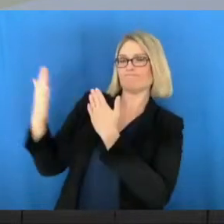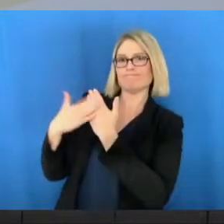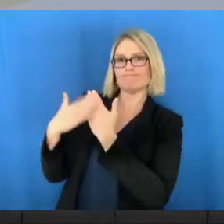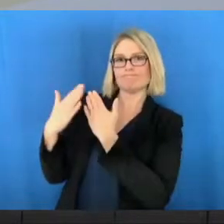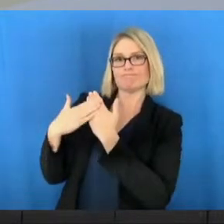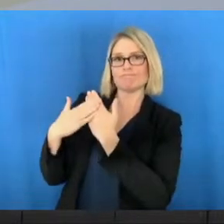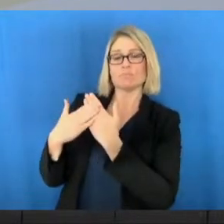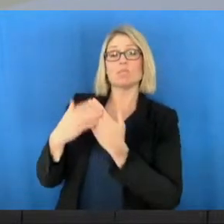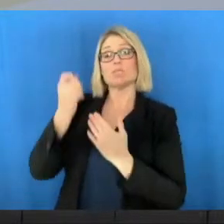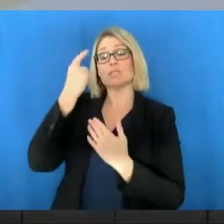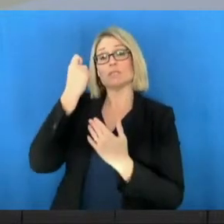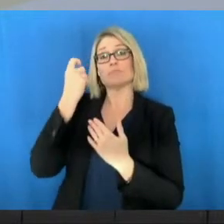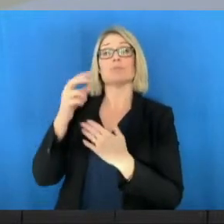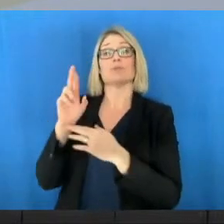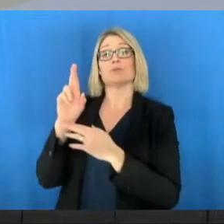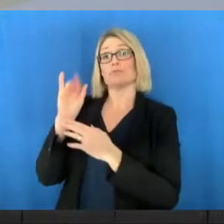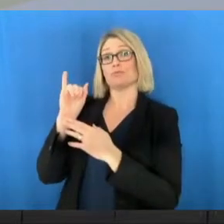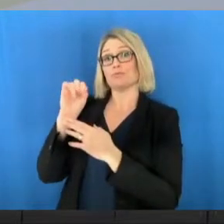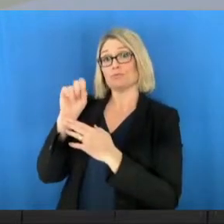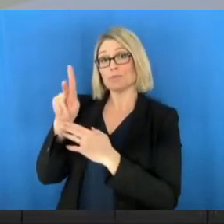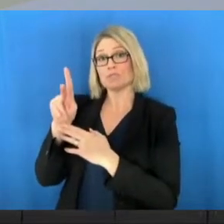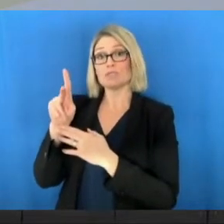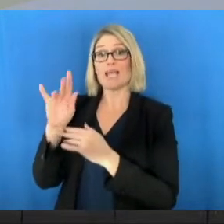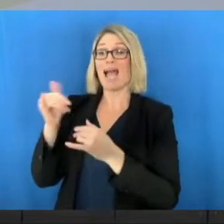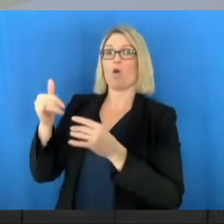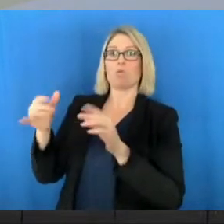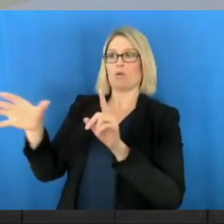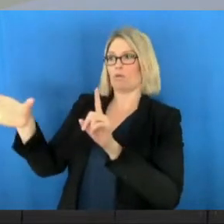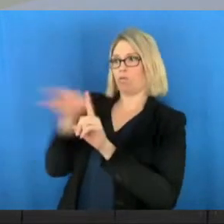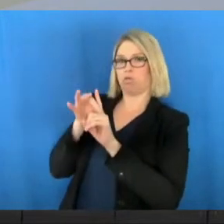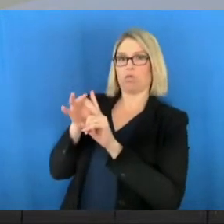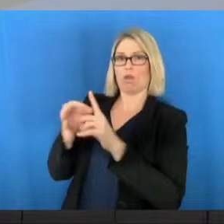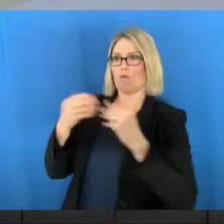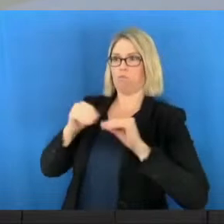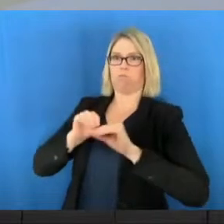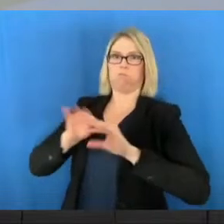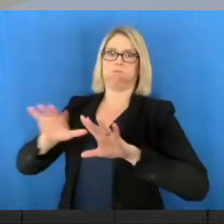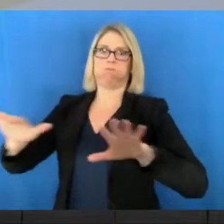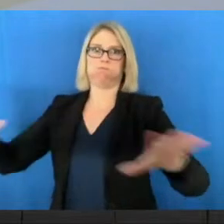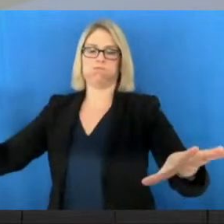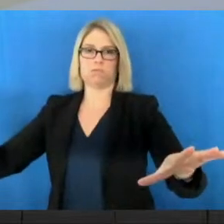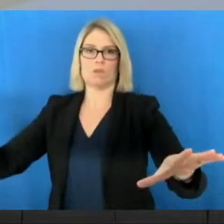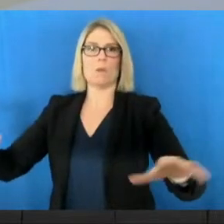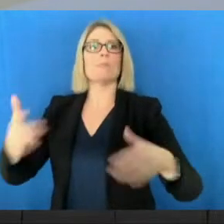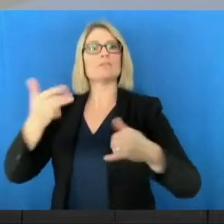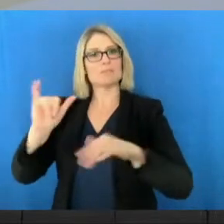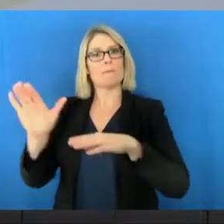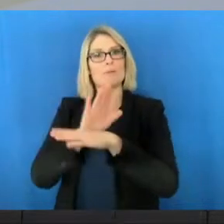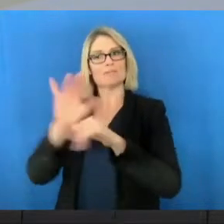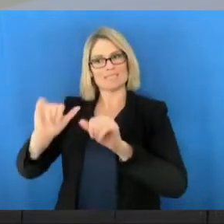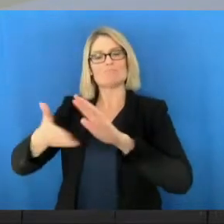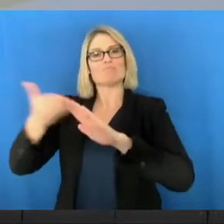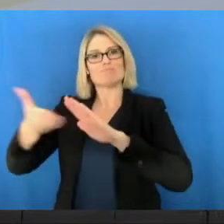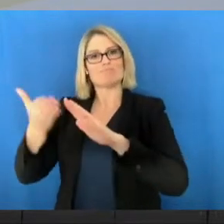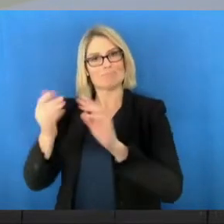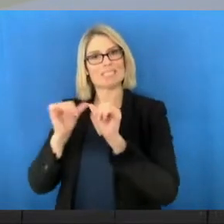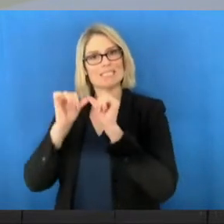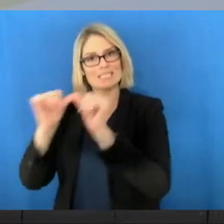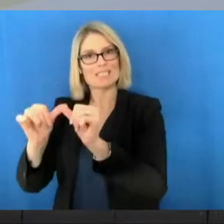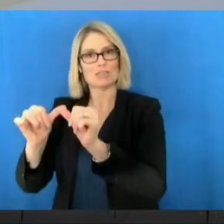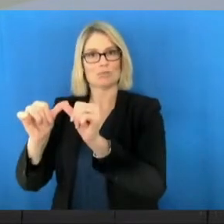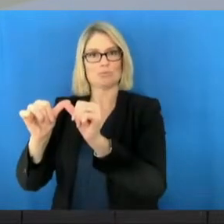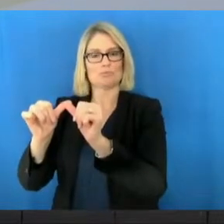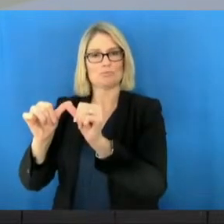risk of COVID-19 importation and transmission with the need for society to function as normally as possible and wanting